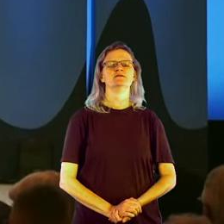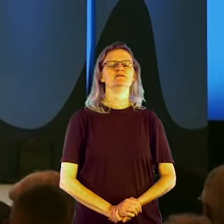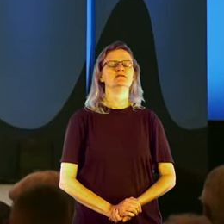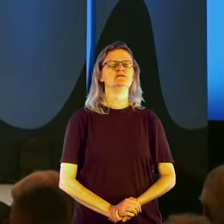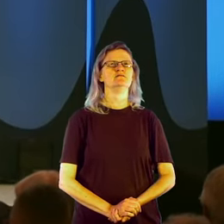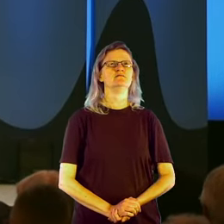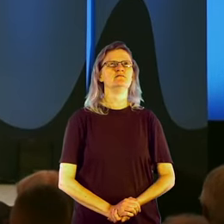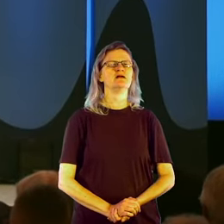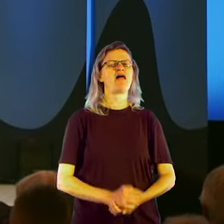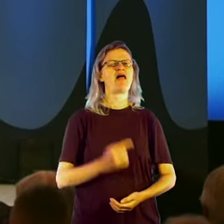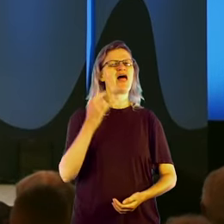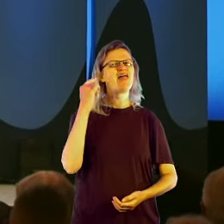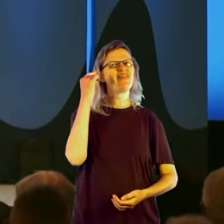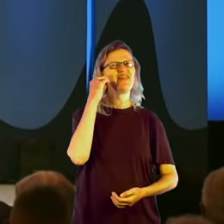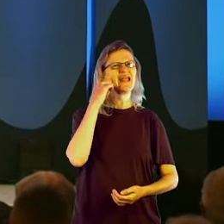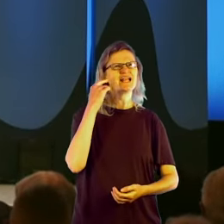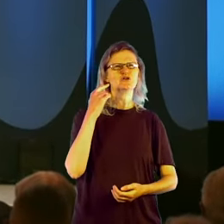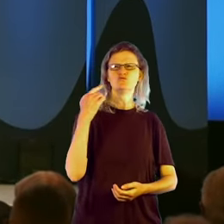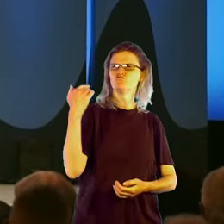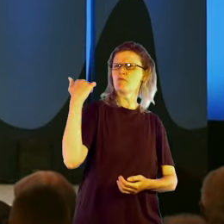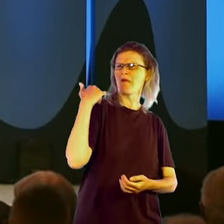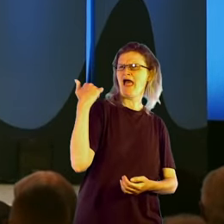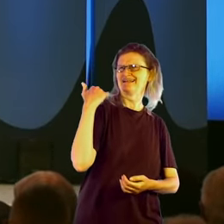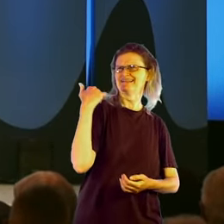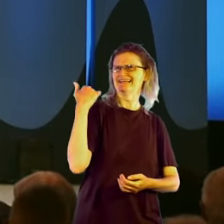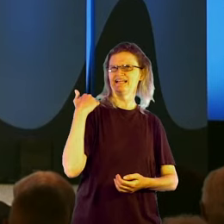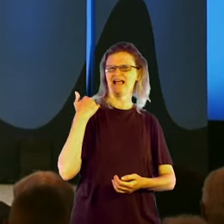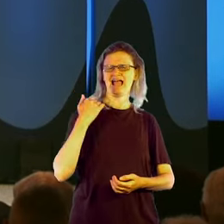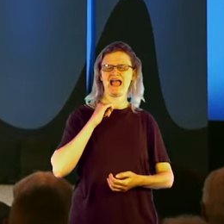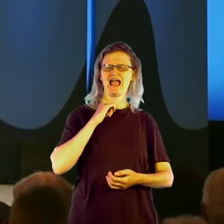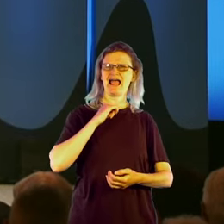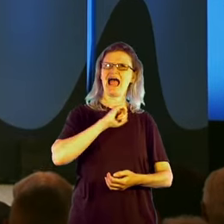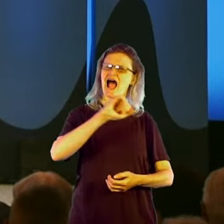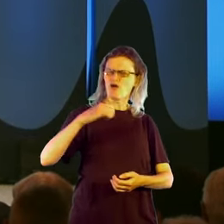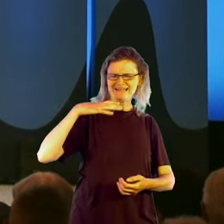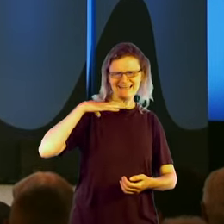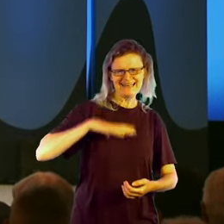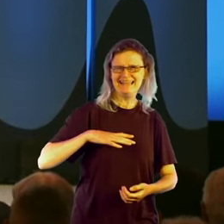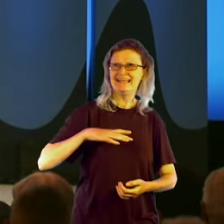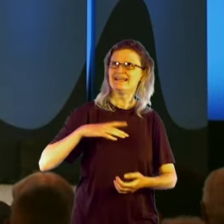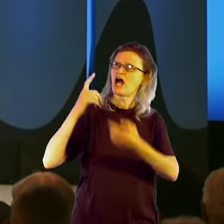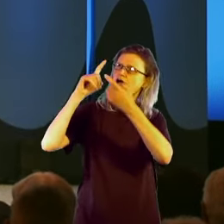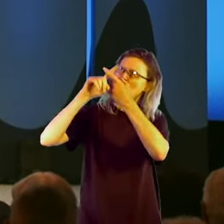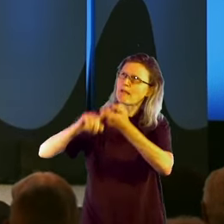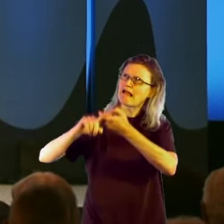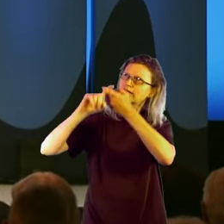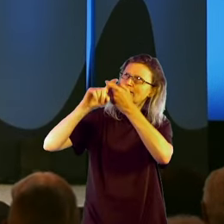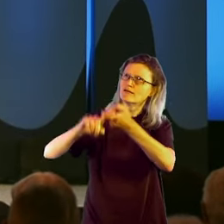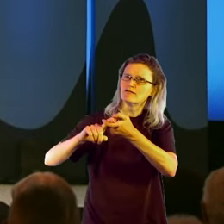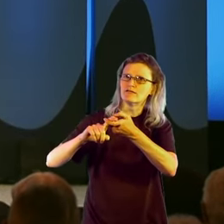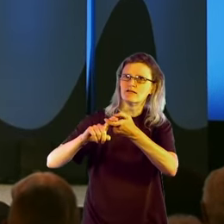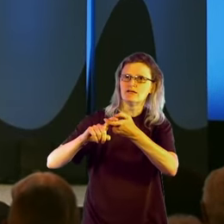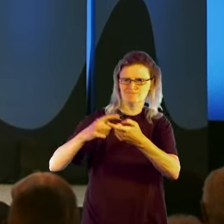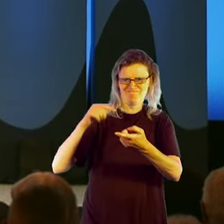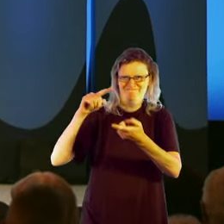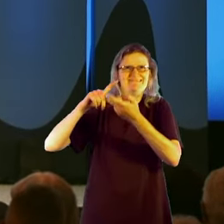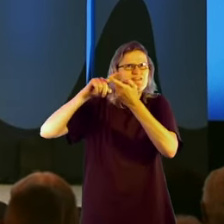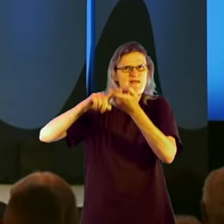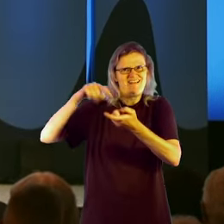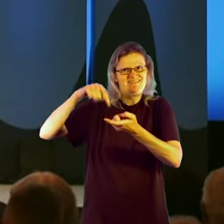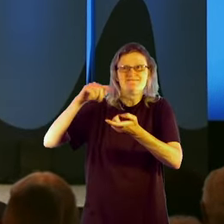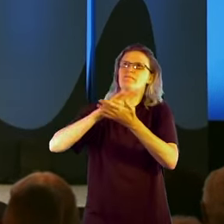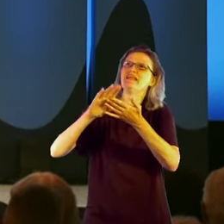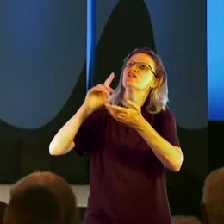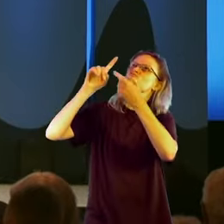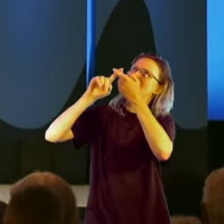I think we're constantly reminded of our need and dependence. And if we're dependent, then we need to rely